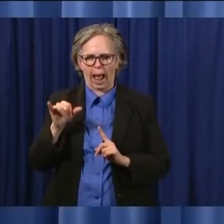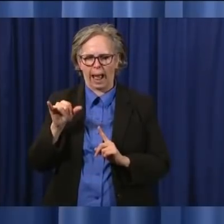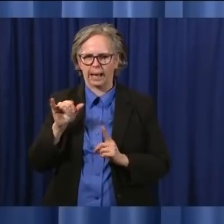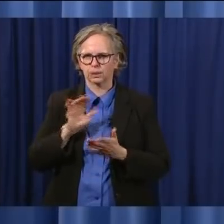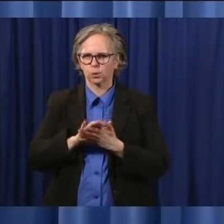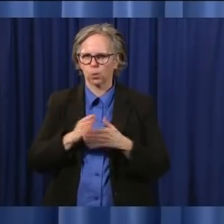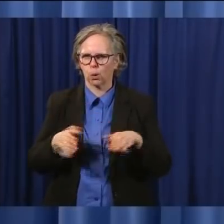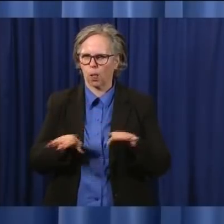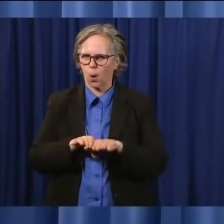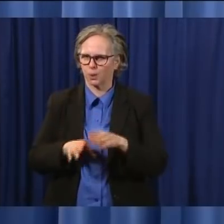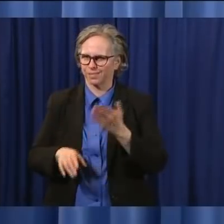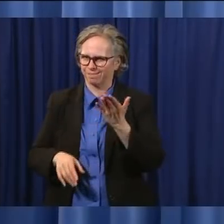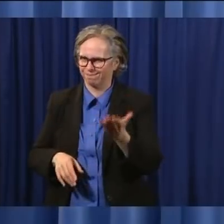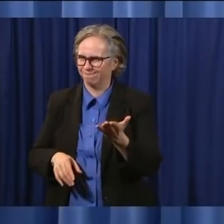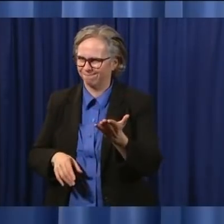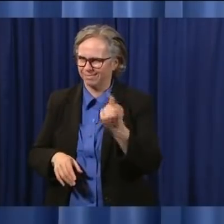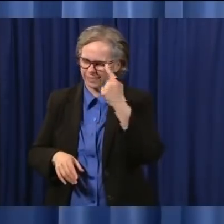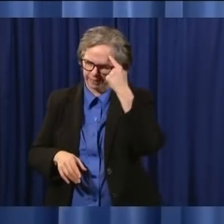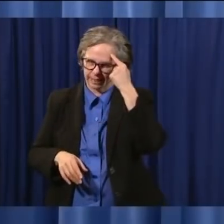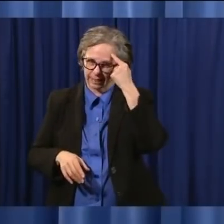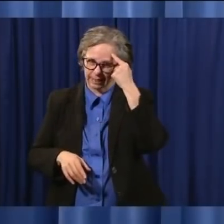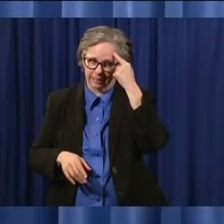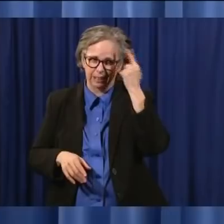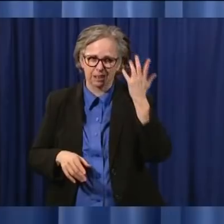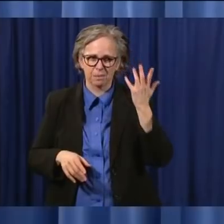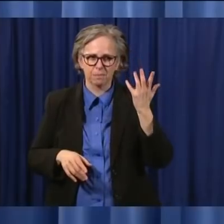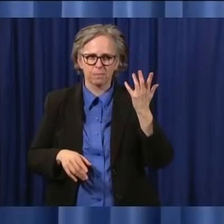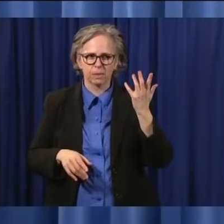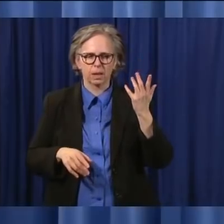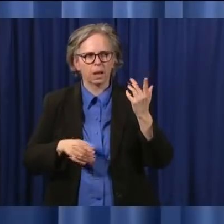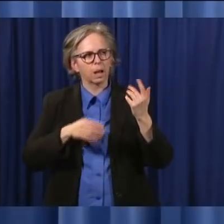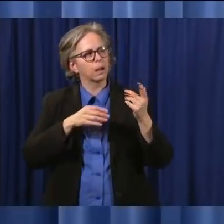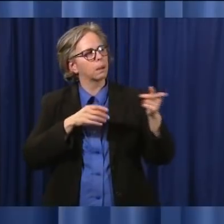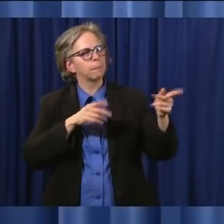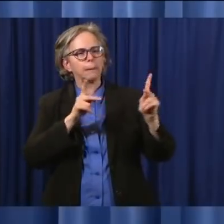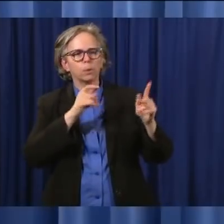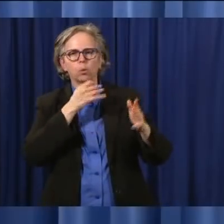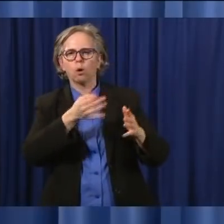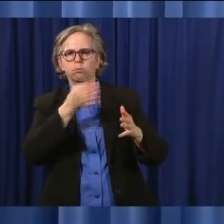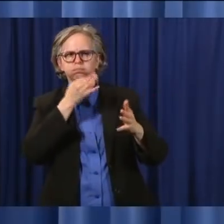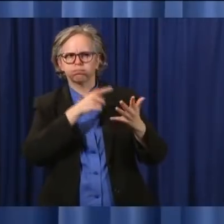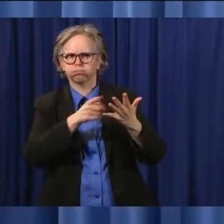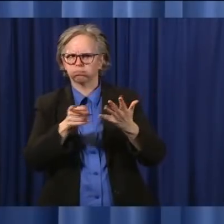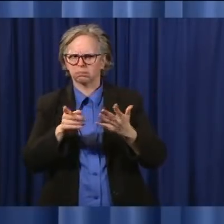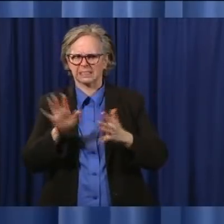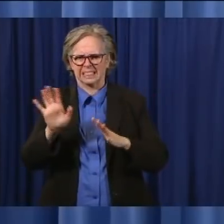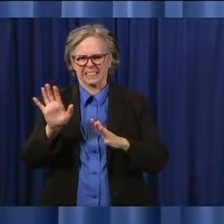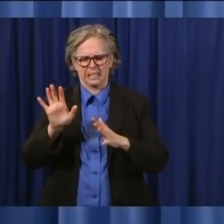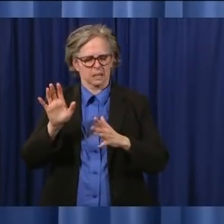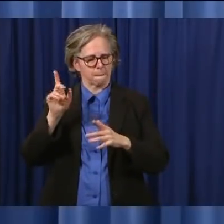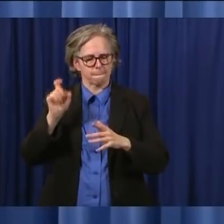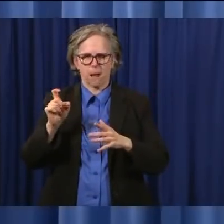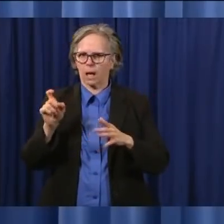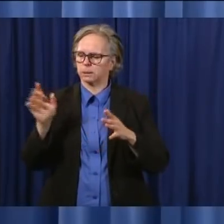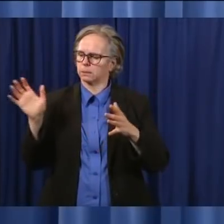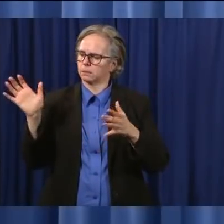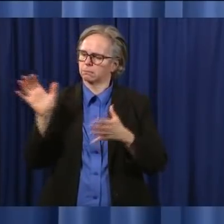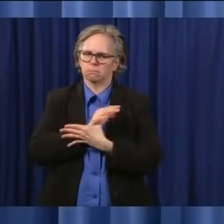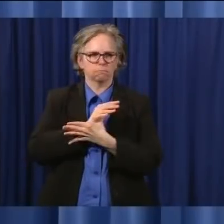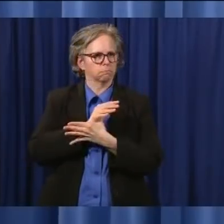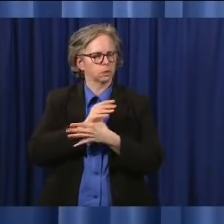every expert that we consulted said that's one of the first things that you have to do during a pandemic. And that